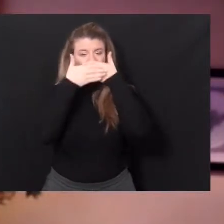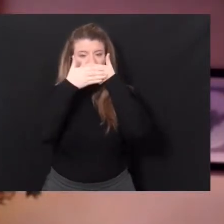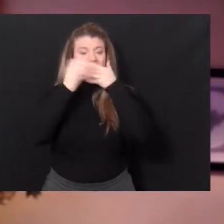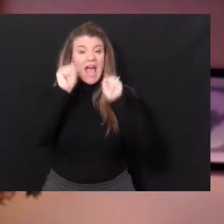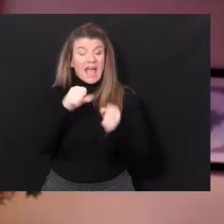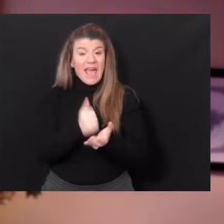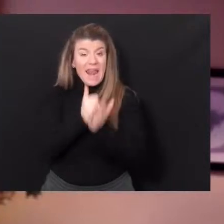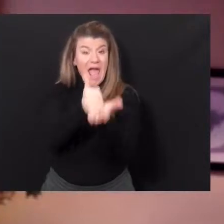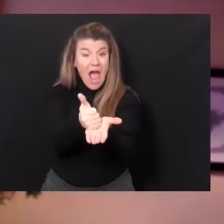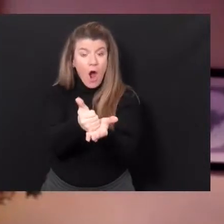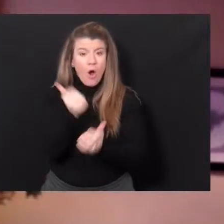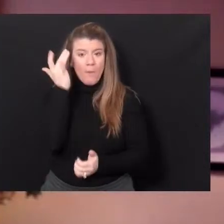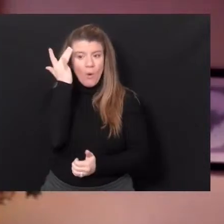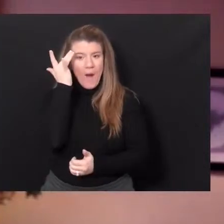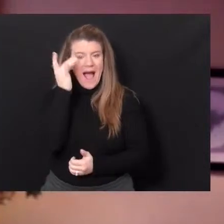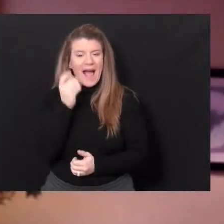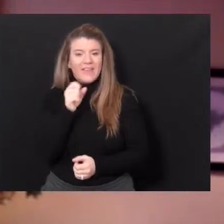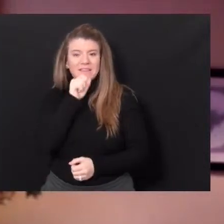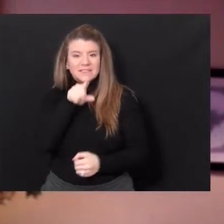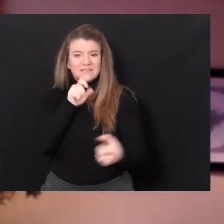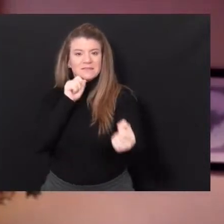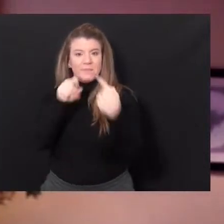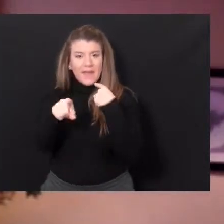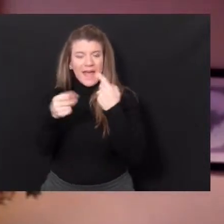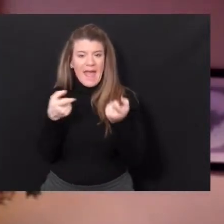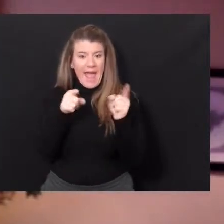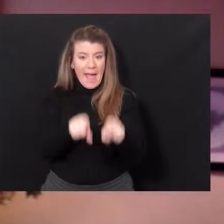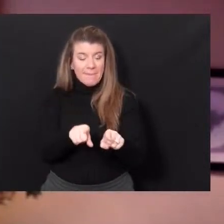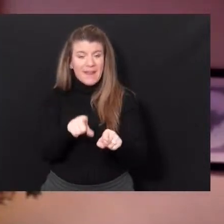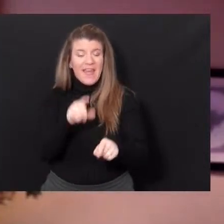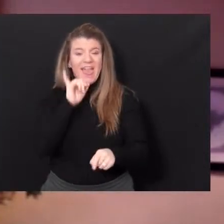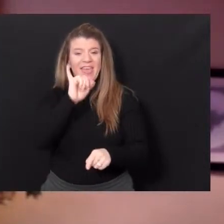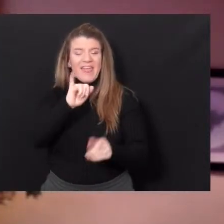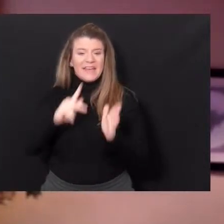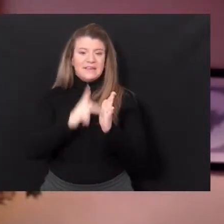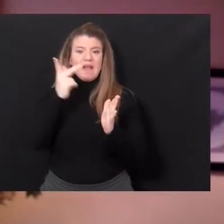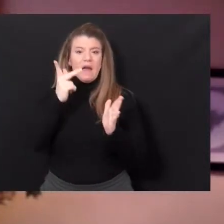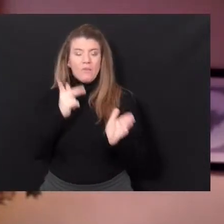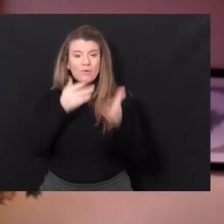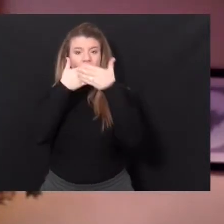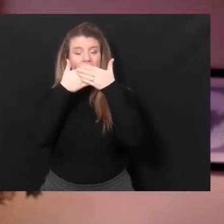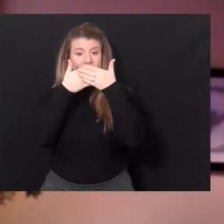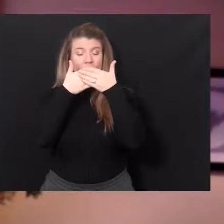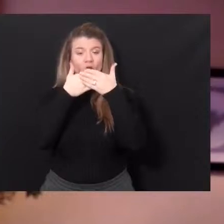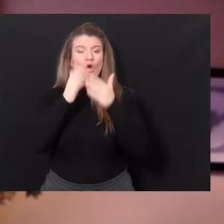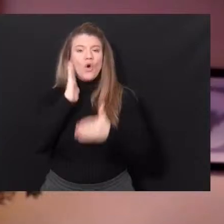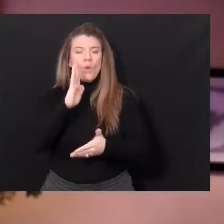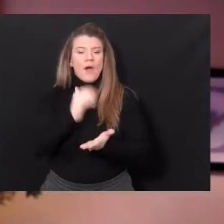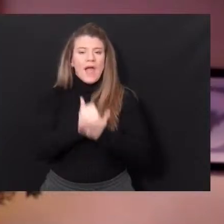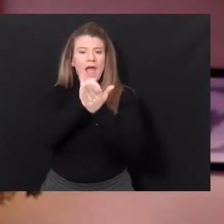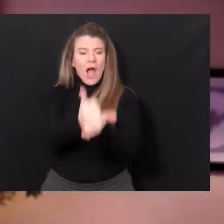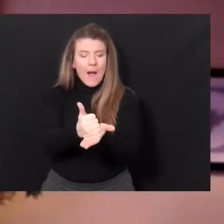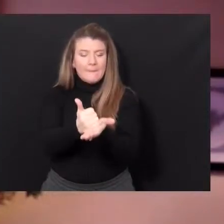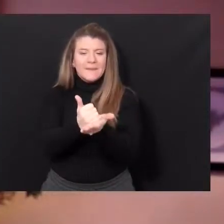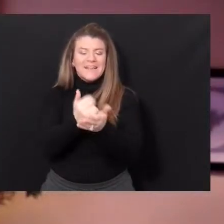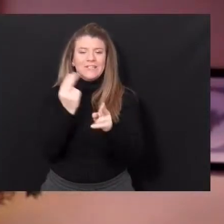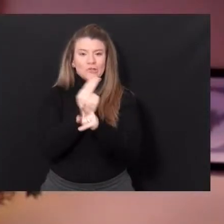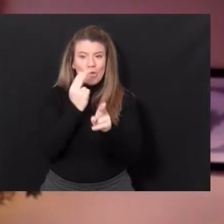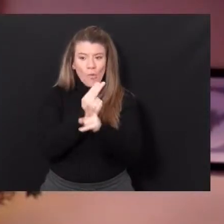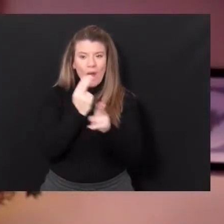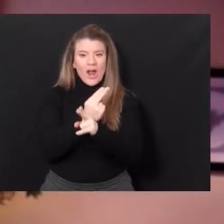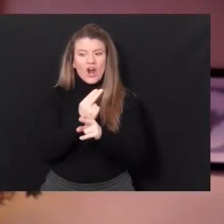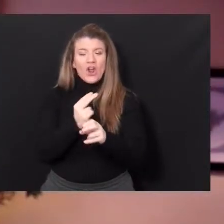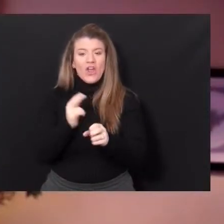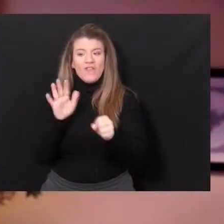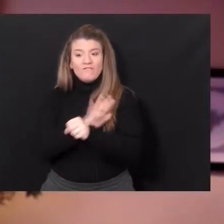the fit across the face. The additional barrier protection of having double masking, or wear a cloth mask and pull a gaiter